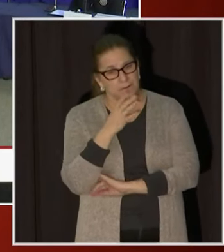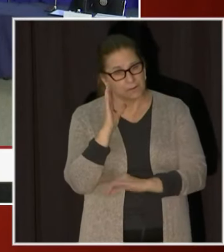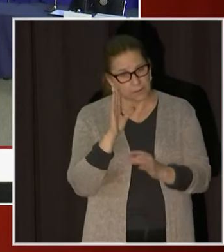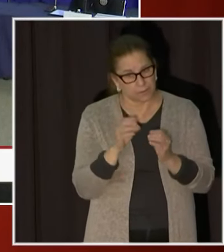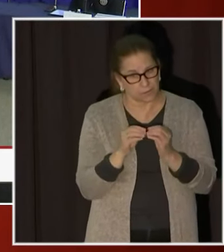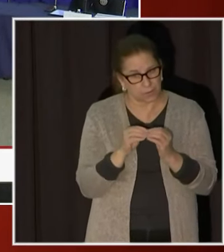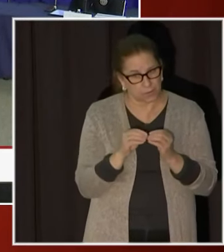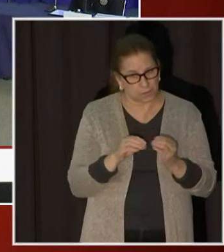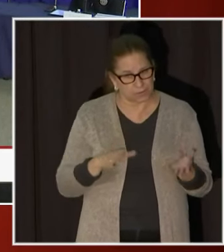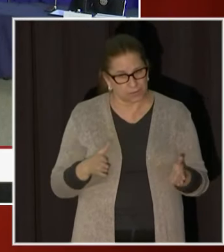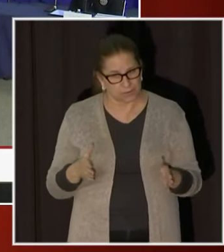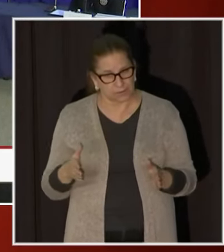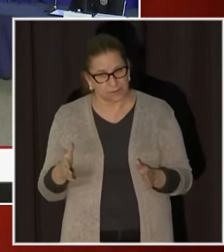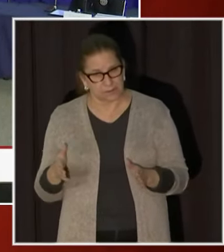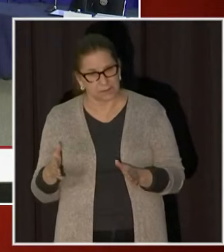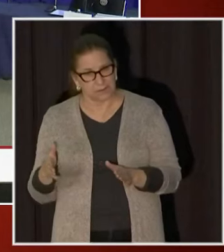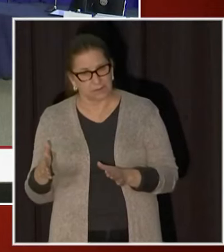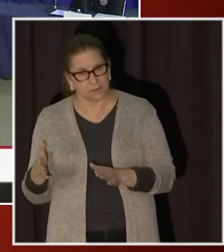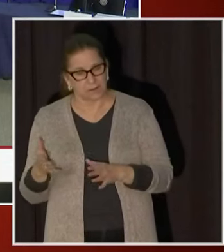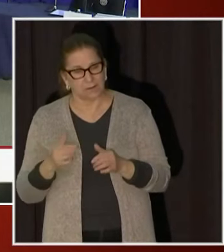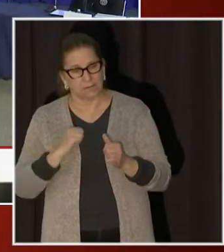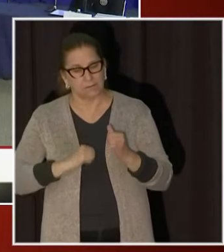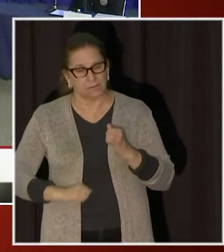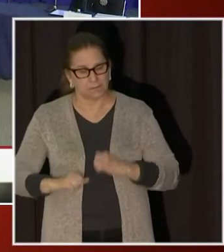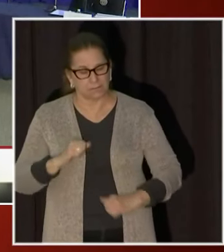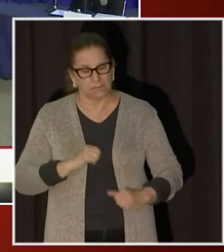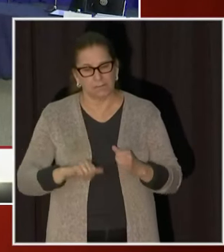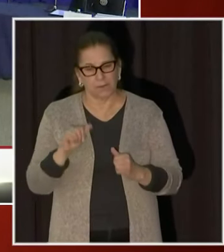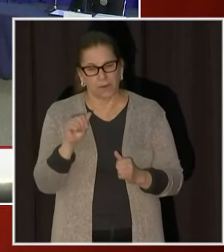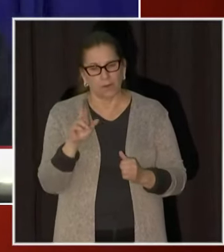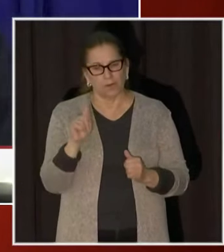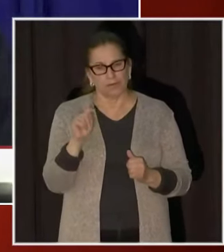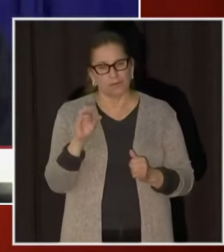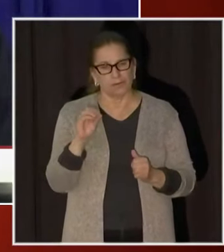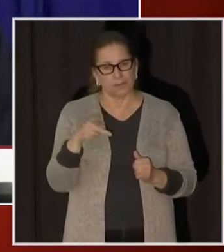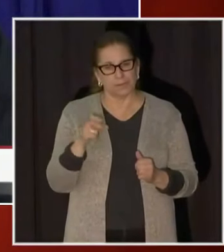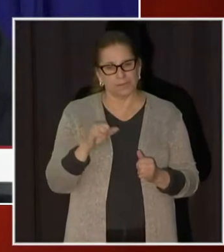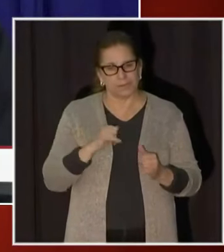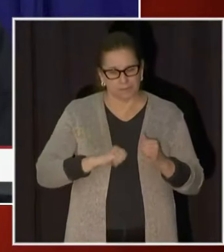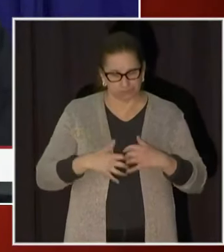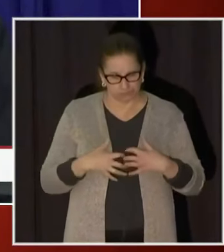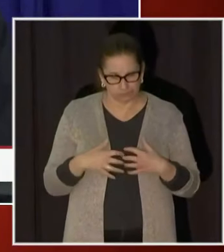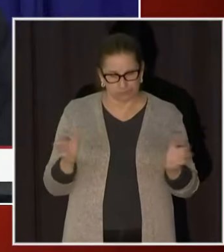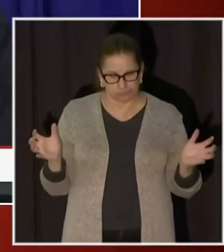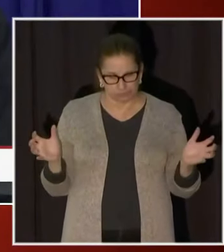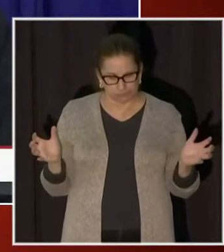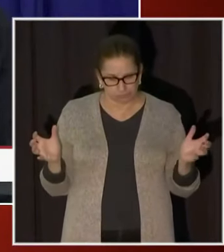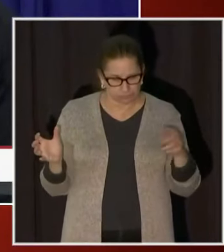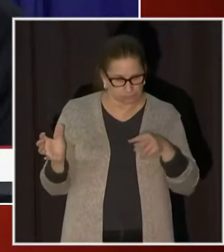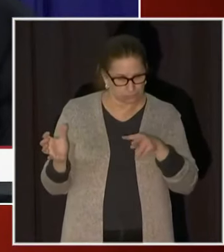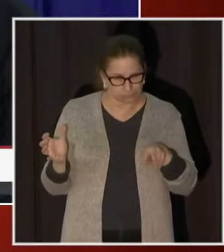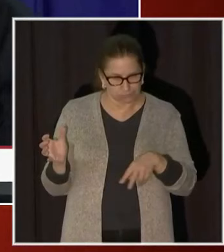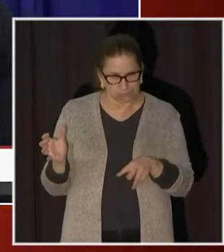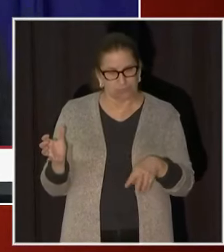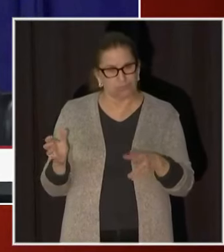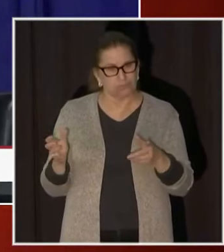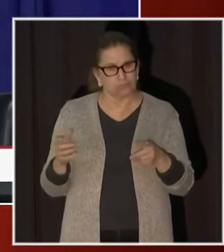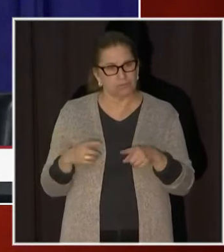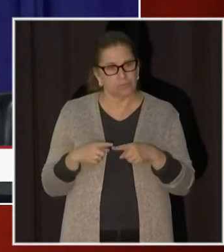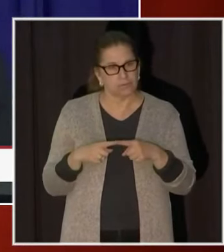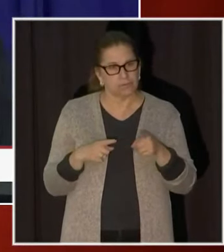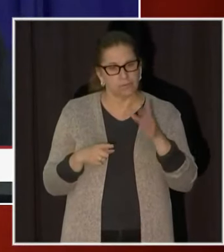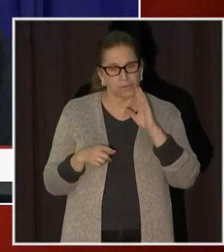these cases? Are you having issues with storage of bodies? I'm just curious to know what the situation is. Thank